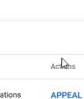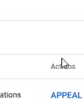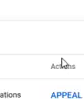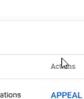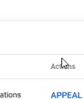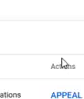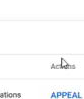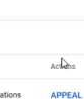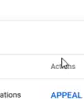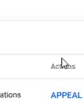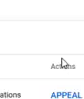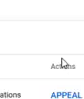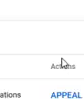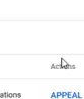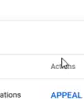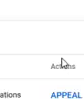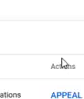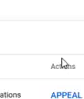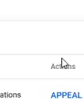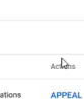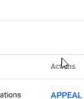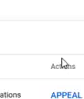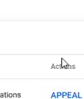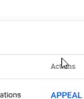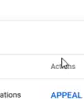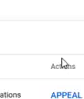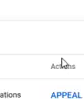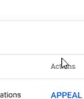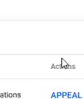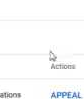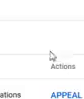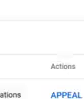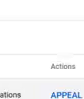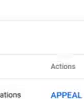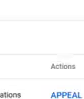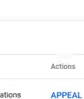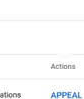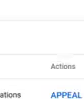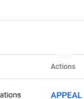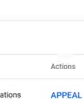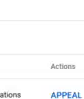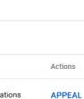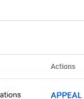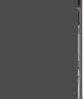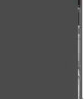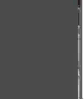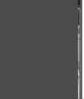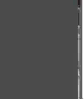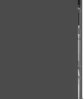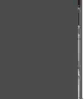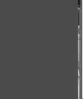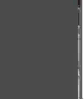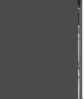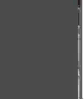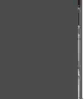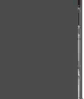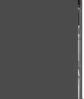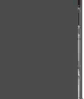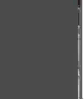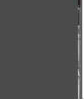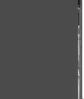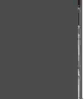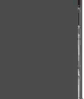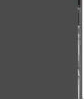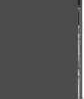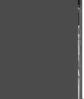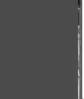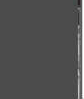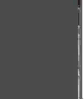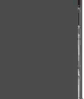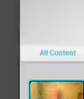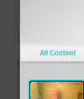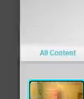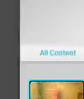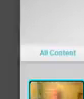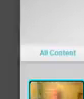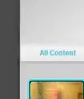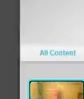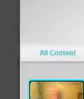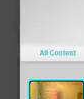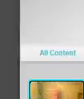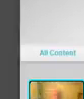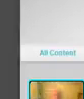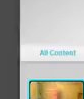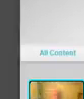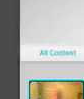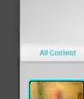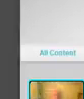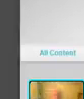Hi, folks. How we doing? Let me check and make sure they haven't turned my microphone off real quick. Whee! There we go.